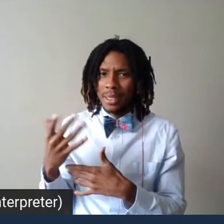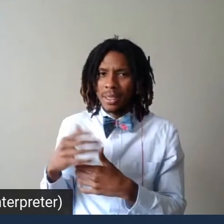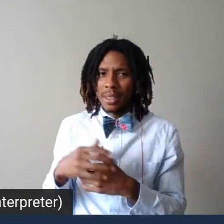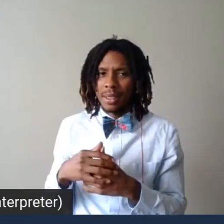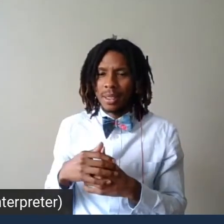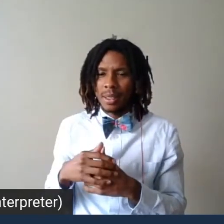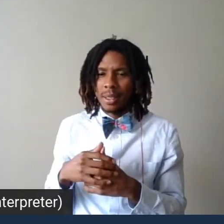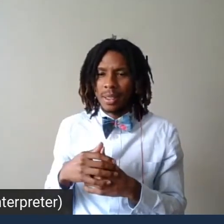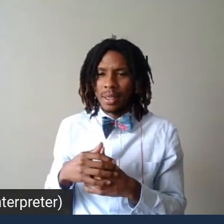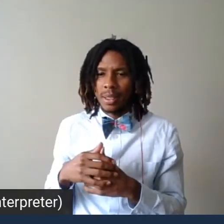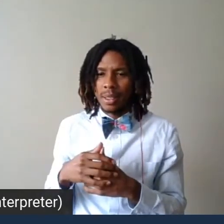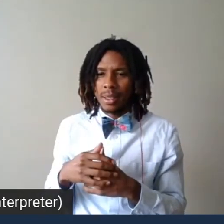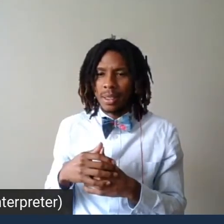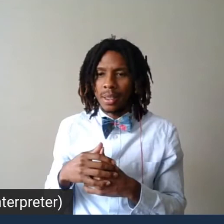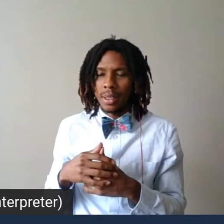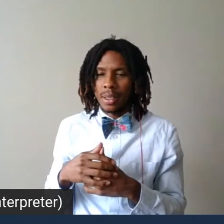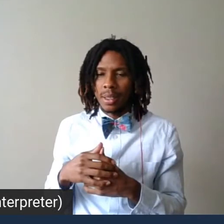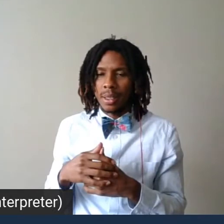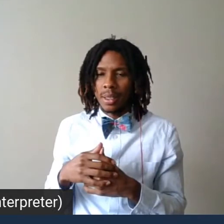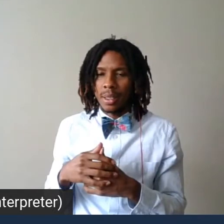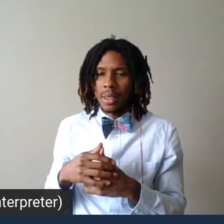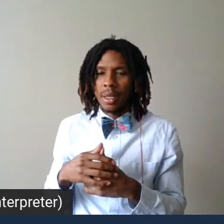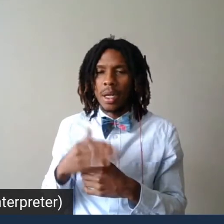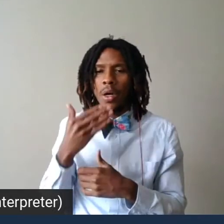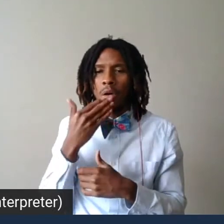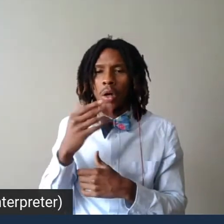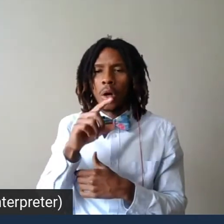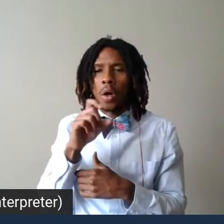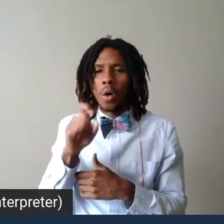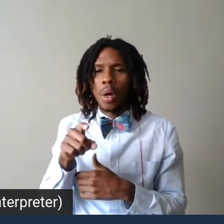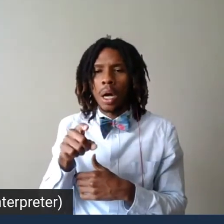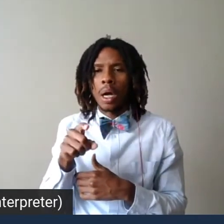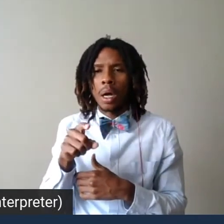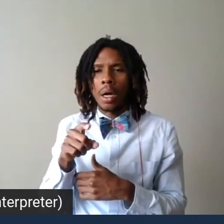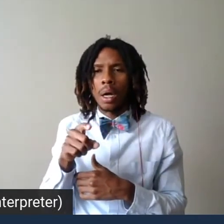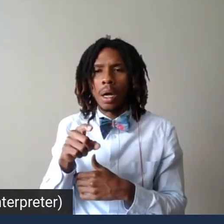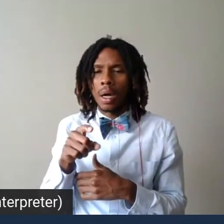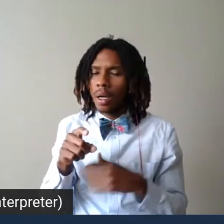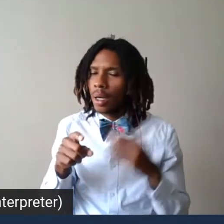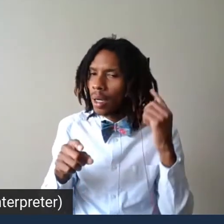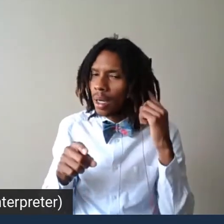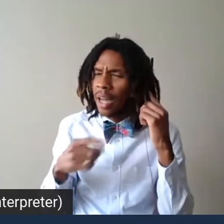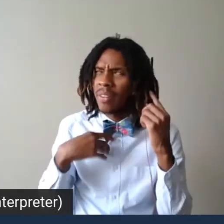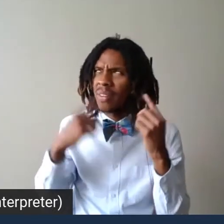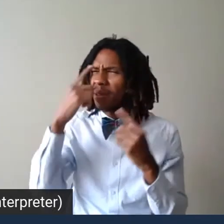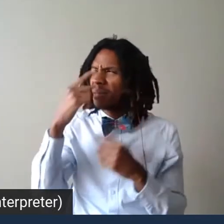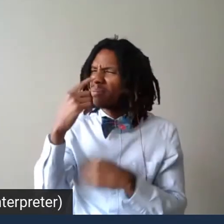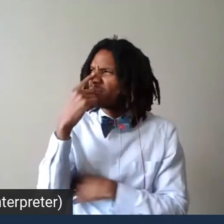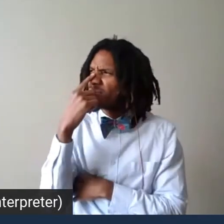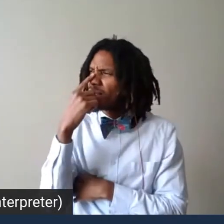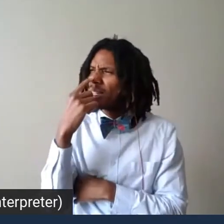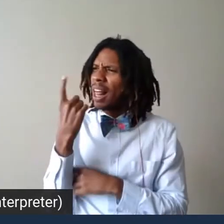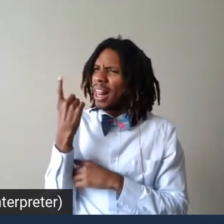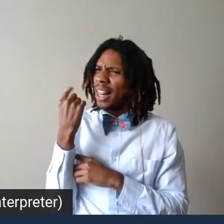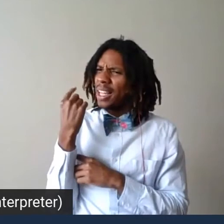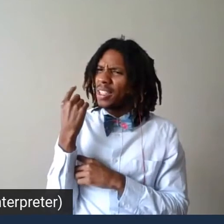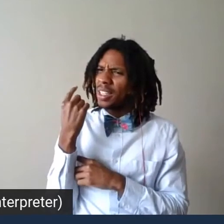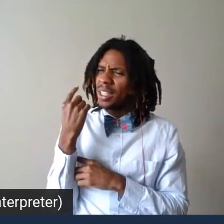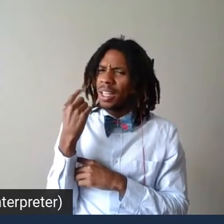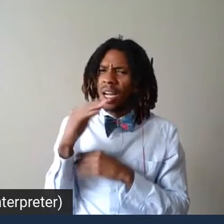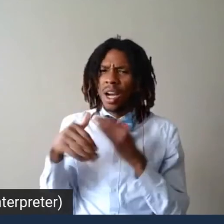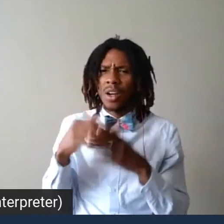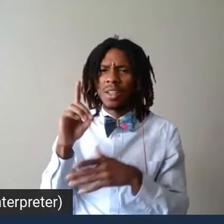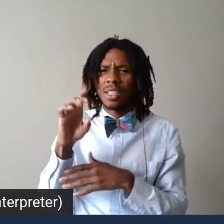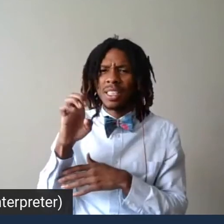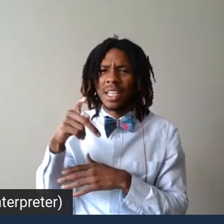Well, good question. I'll have to refresh my memory, but as of last year, all Deep Racer